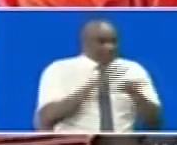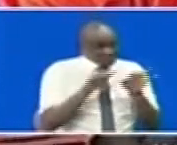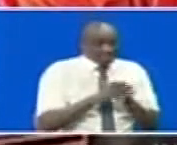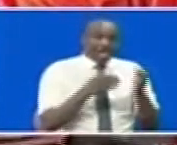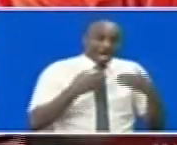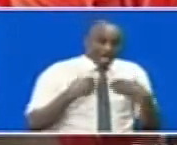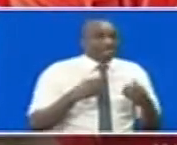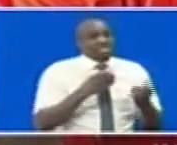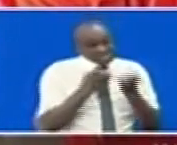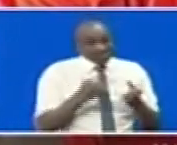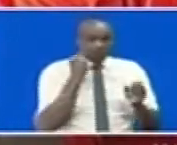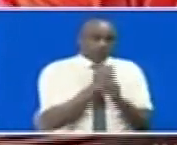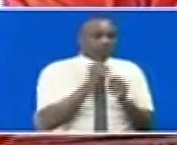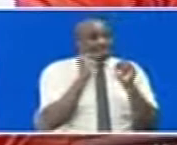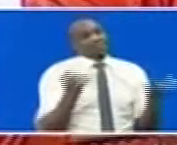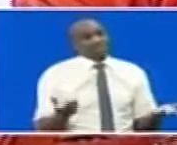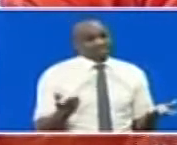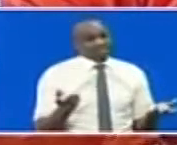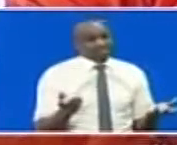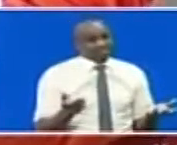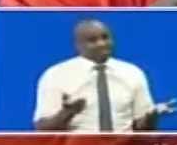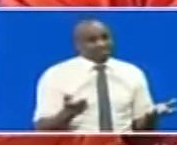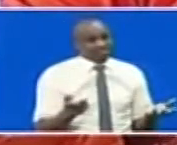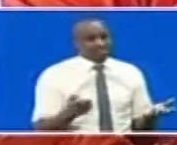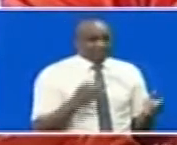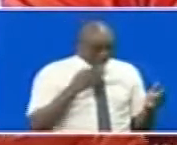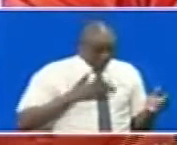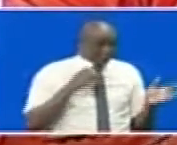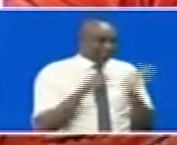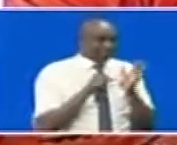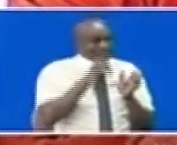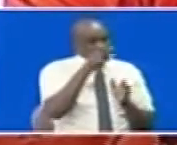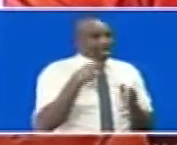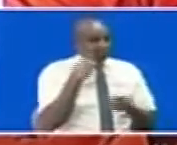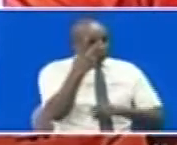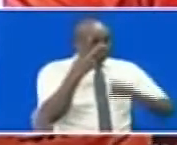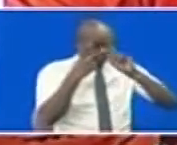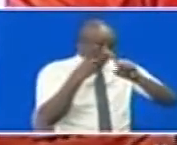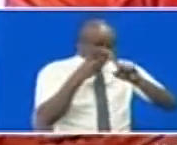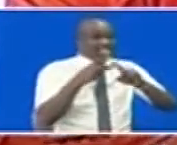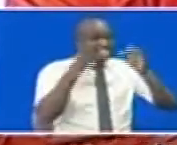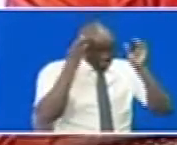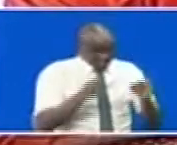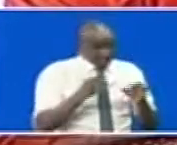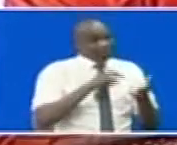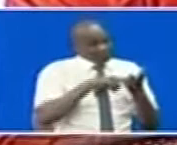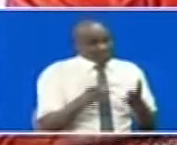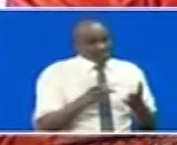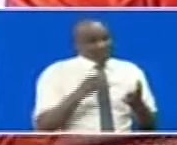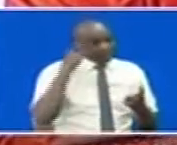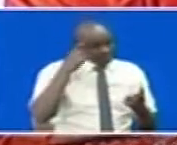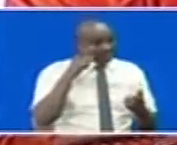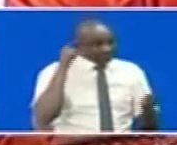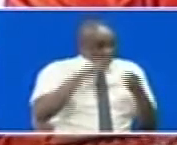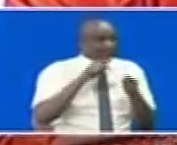need to do this job. My problem with that is twofold. If it was made to fail,